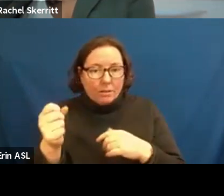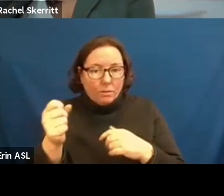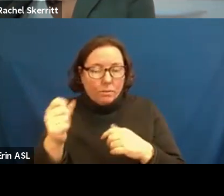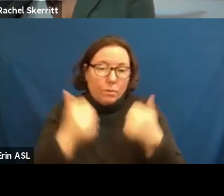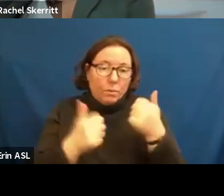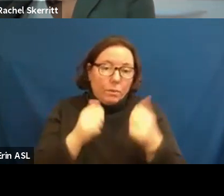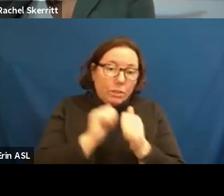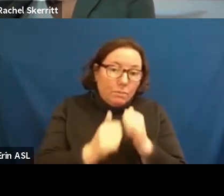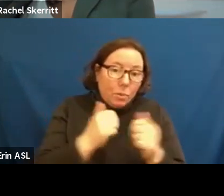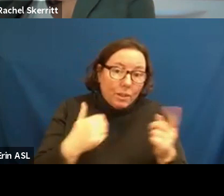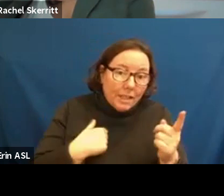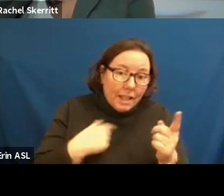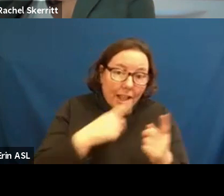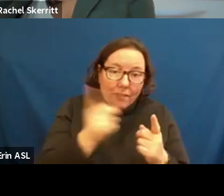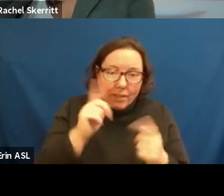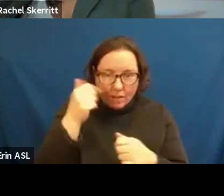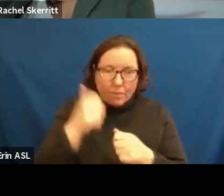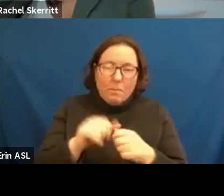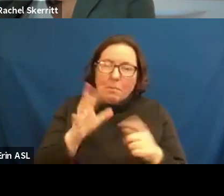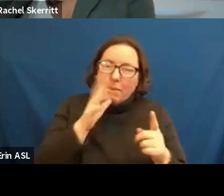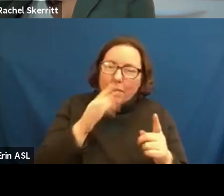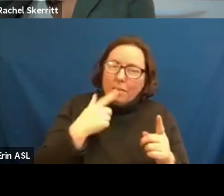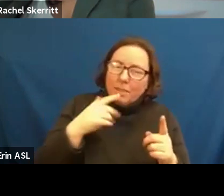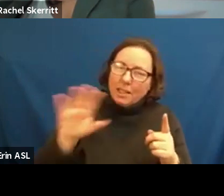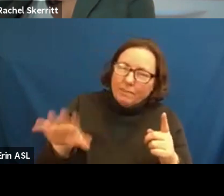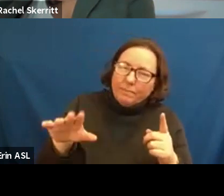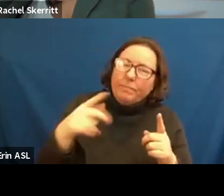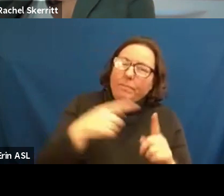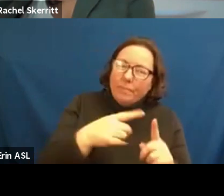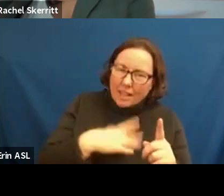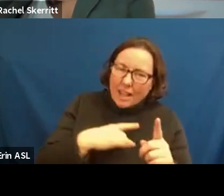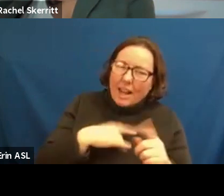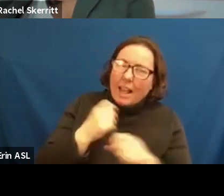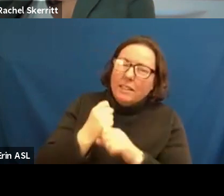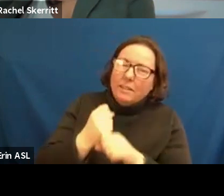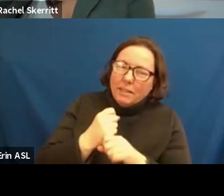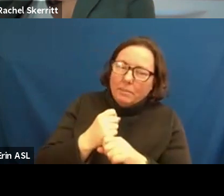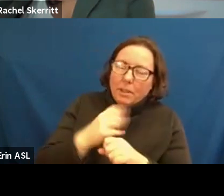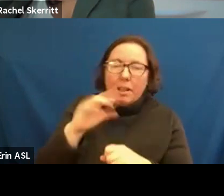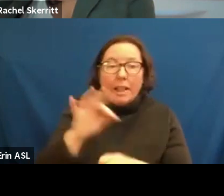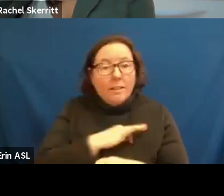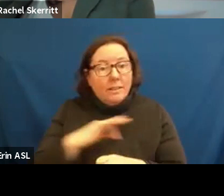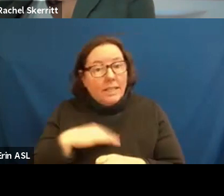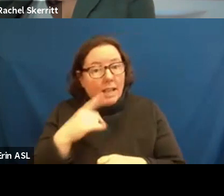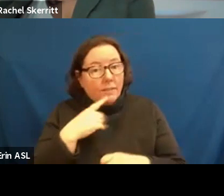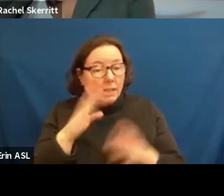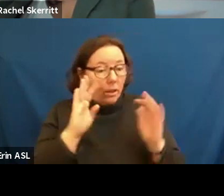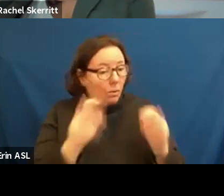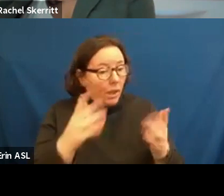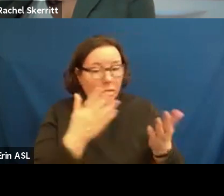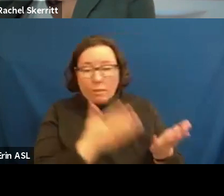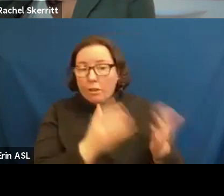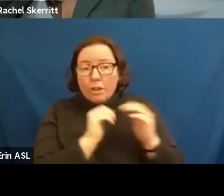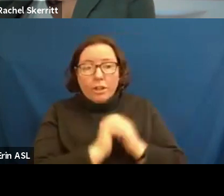have. I distinctly remember the mom saying, "Oh yes, he likes baseball," and the staffer saying something like, "Well, then there you